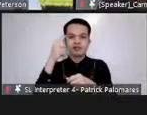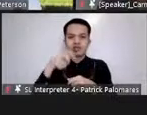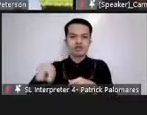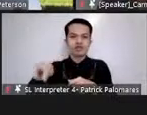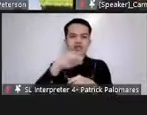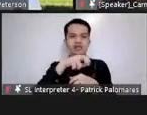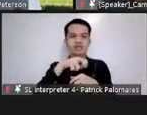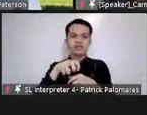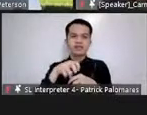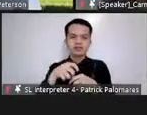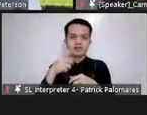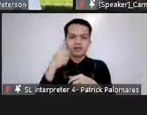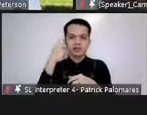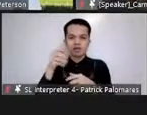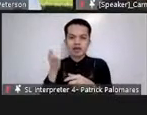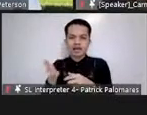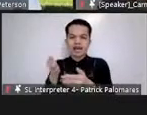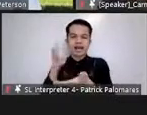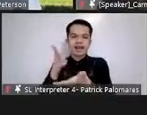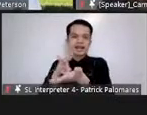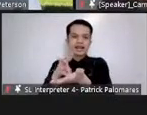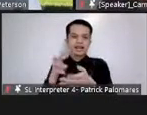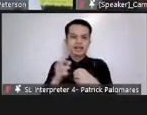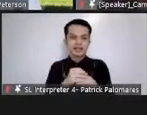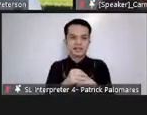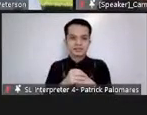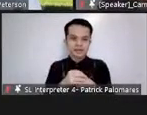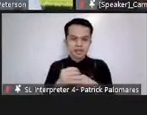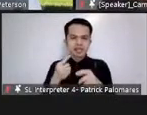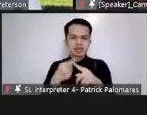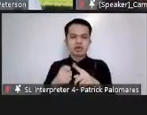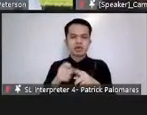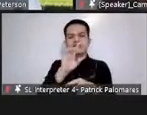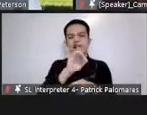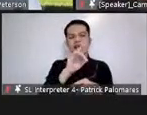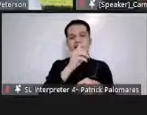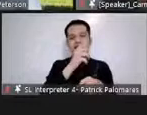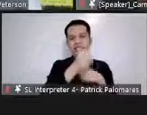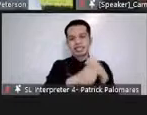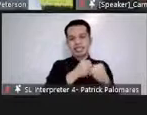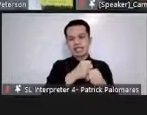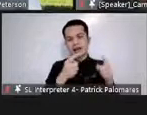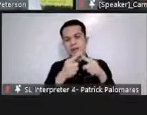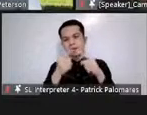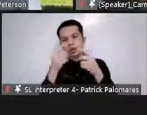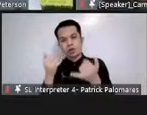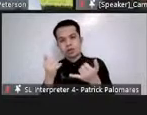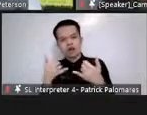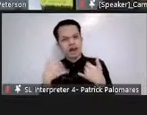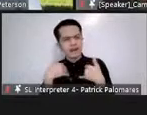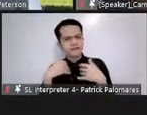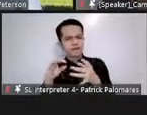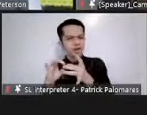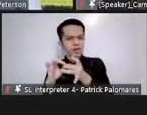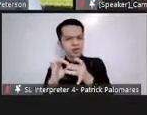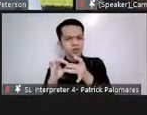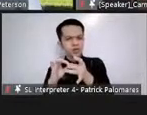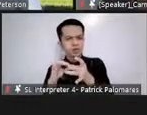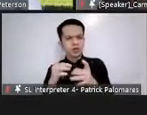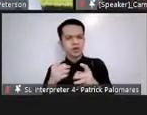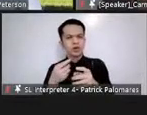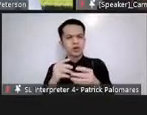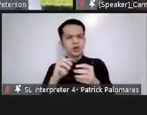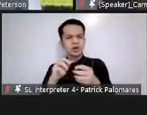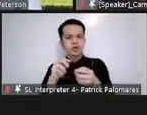aspect for the area. So I think from the 8th century until now, there is a connection between the